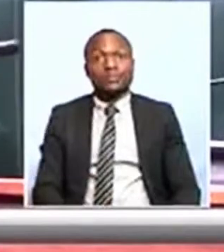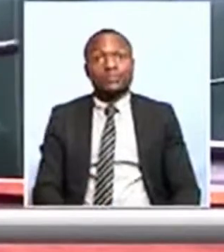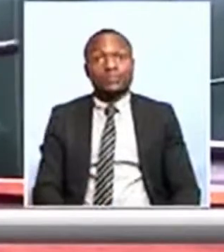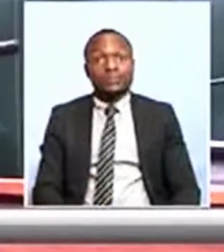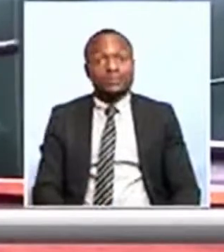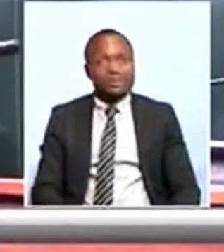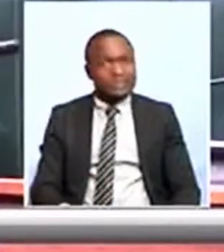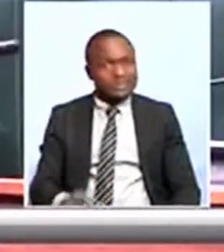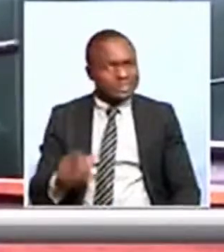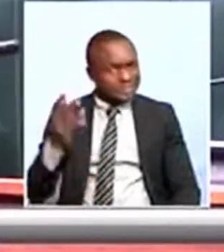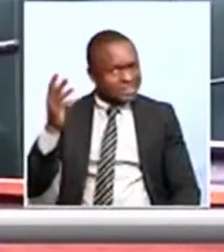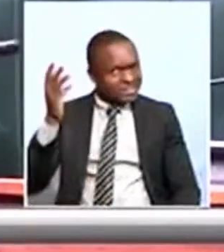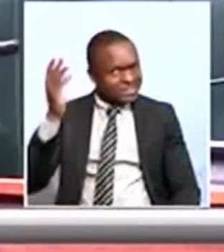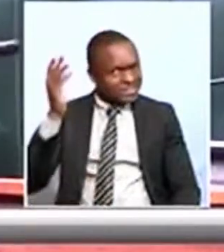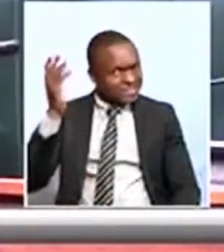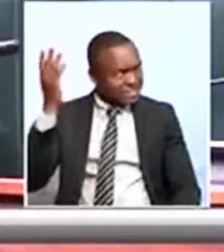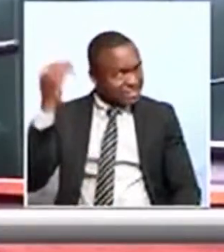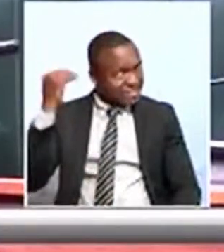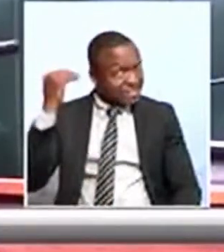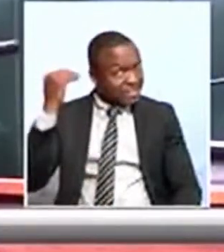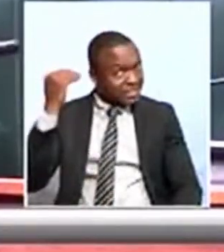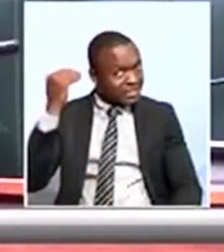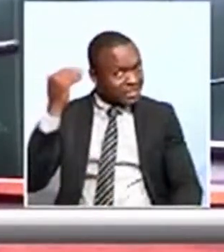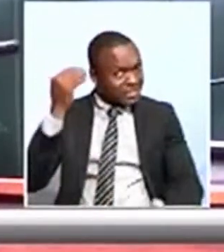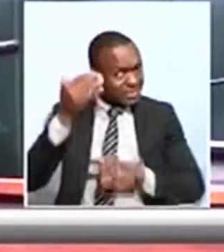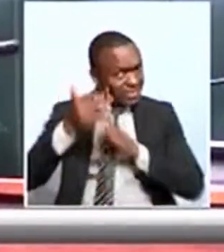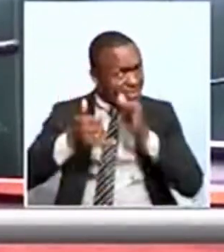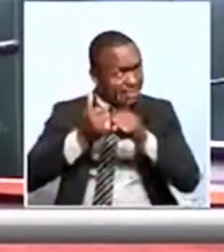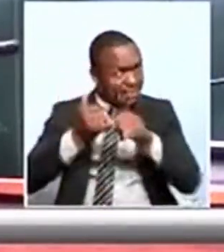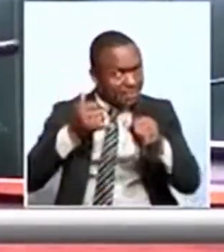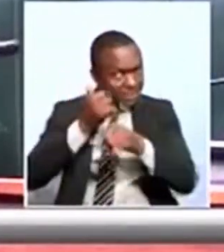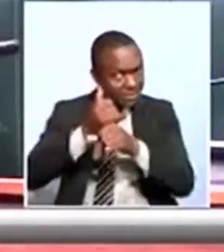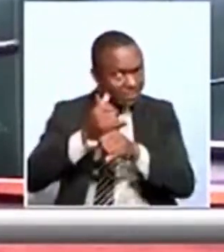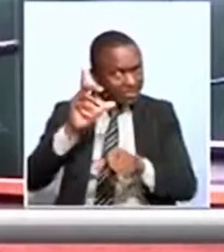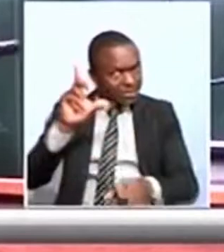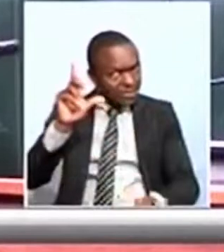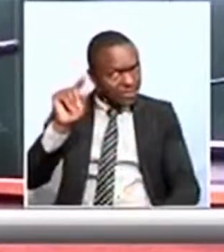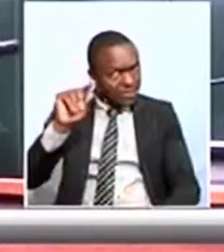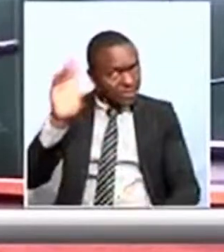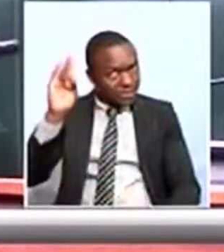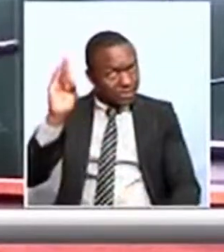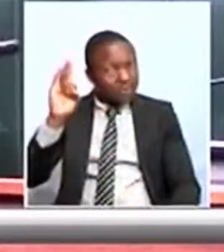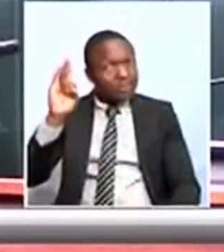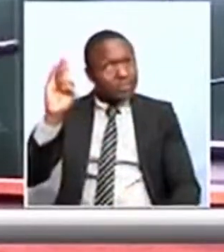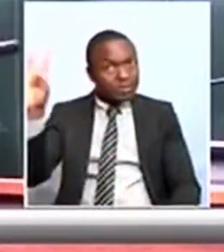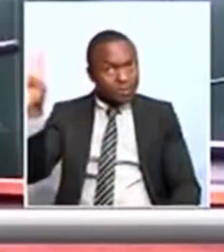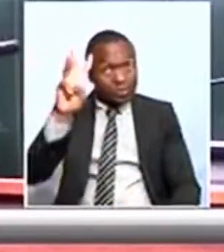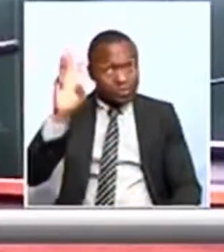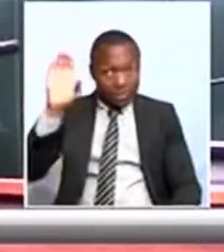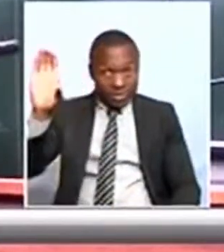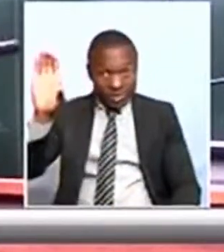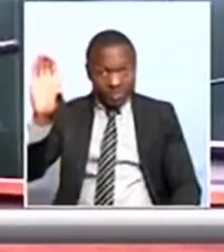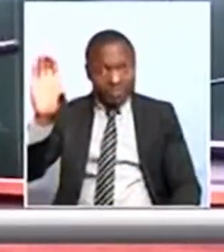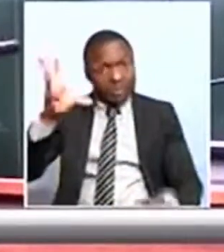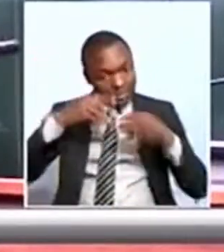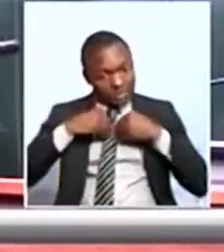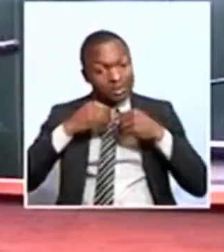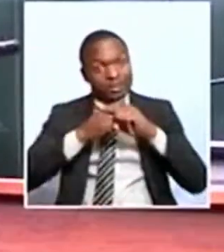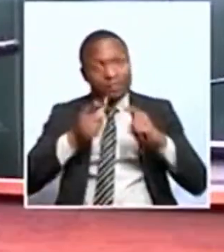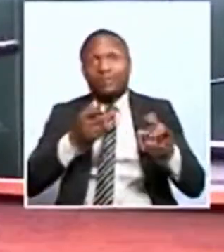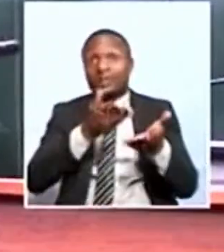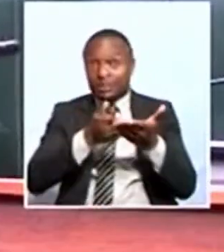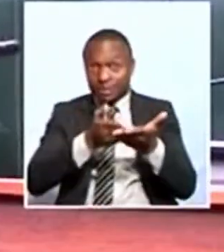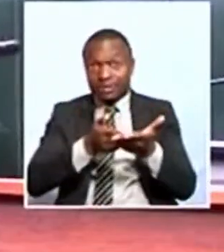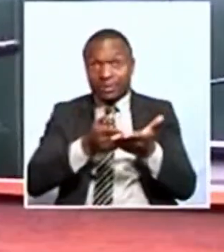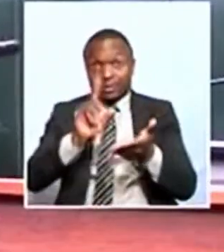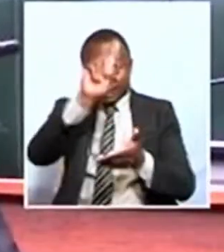2017, Western Province received But maybe what this question has brought to